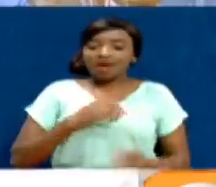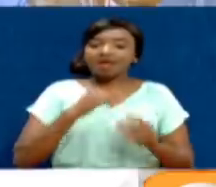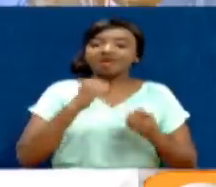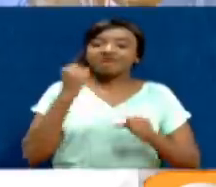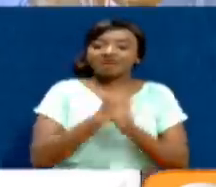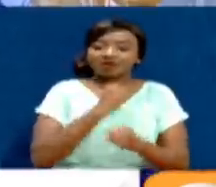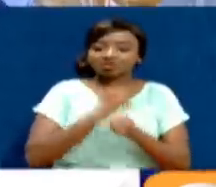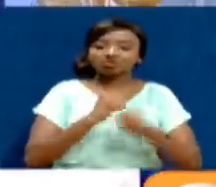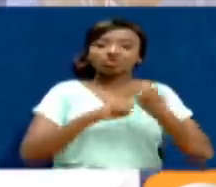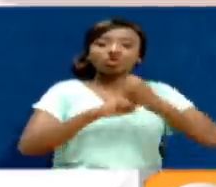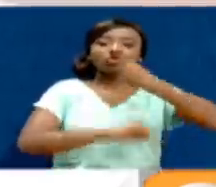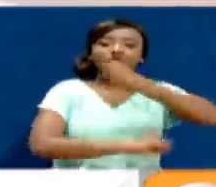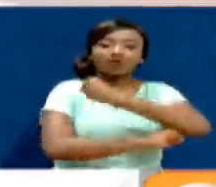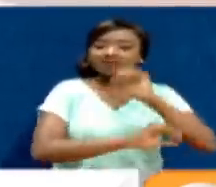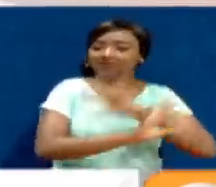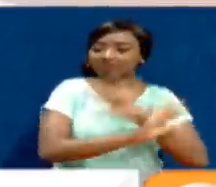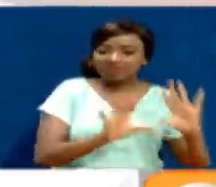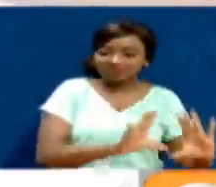national government. Governor,